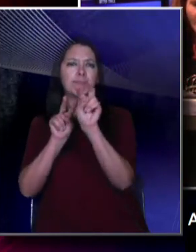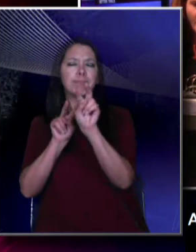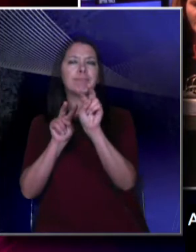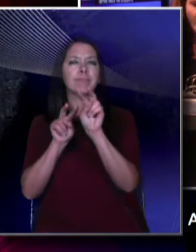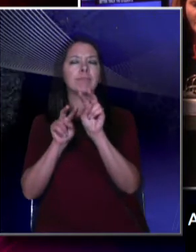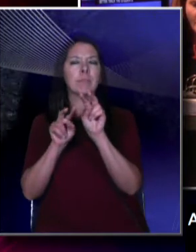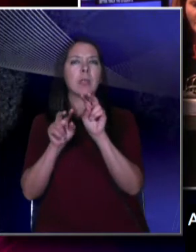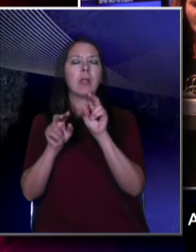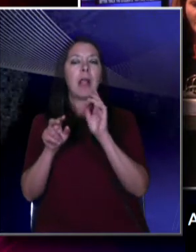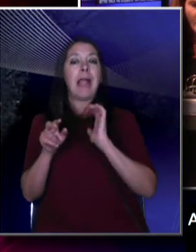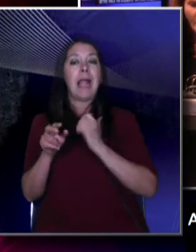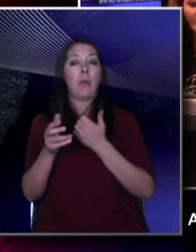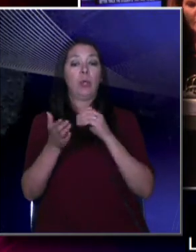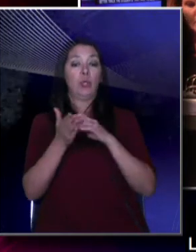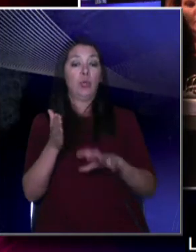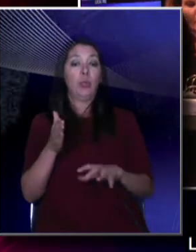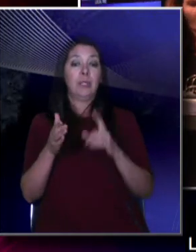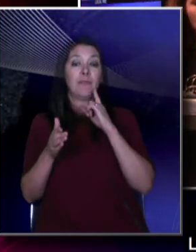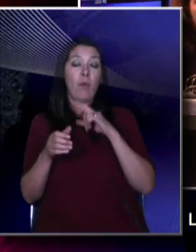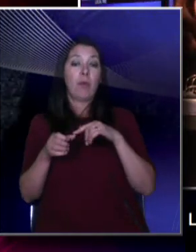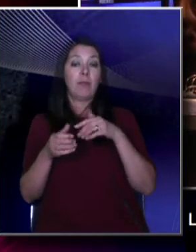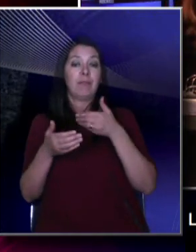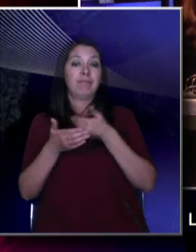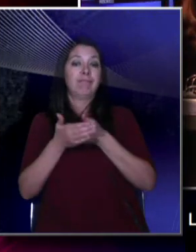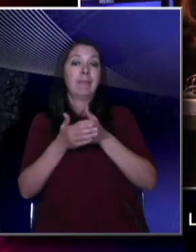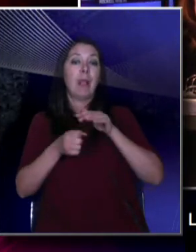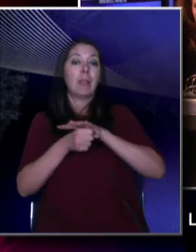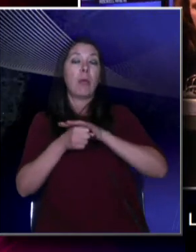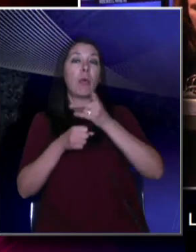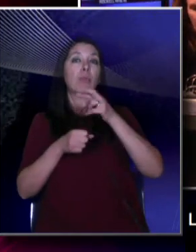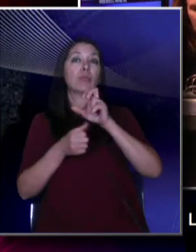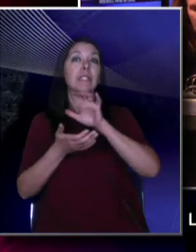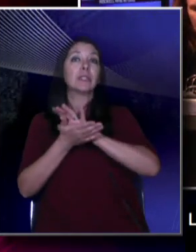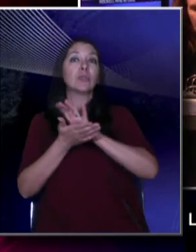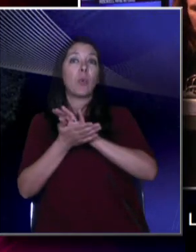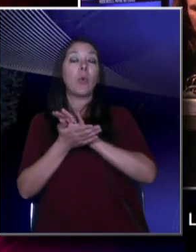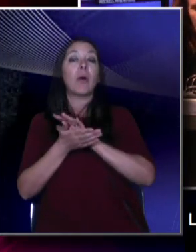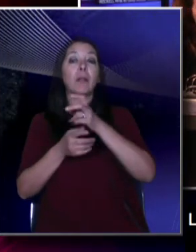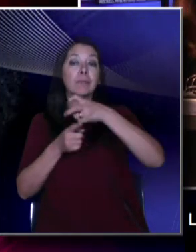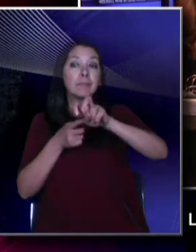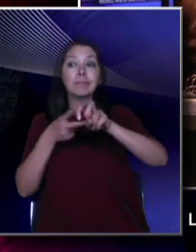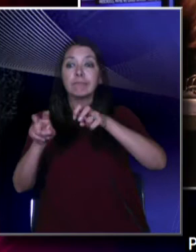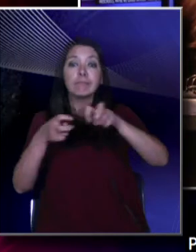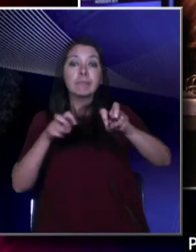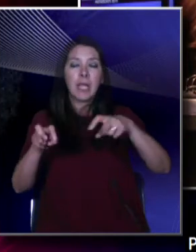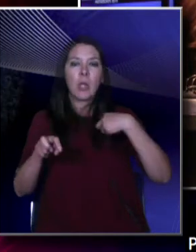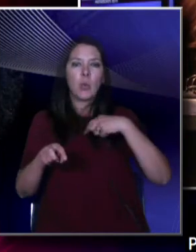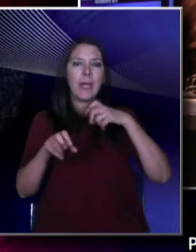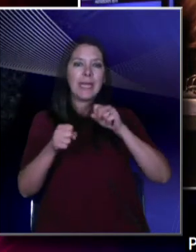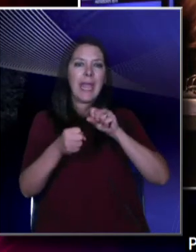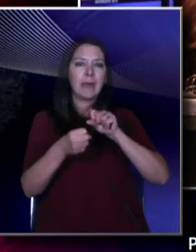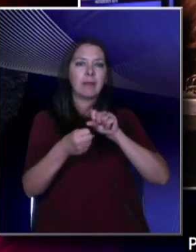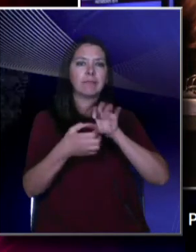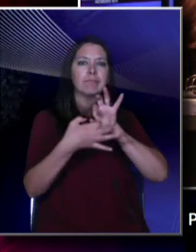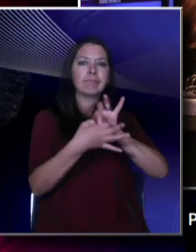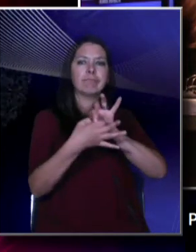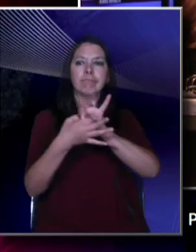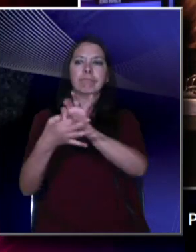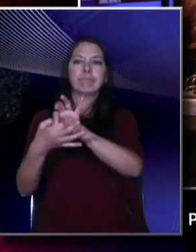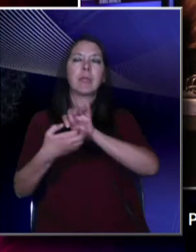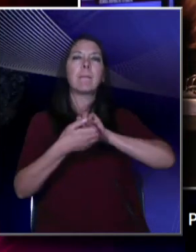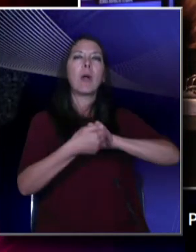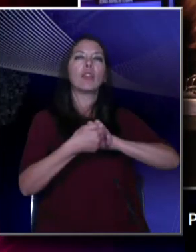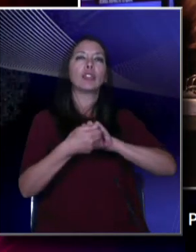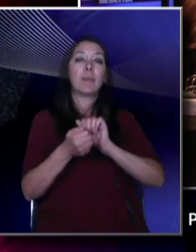the local preschool, maybe we could develop partnerships with school districts to serve